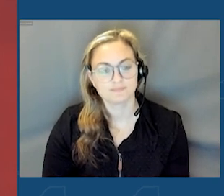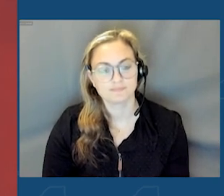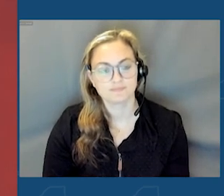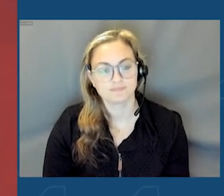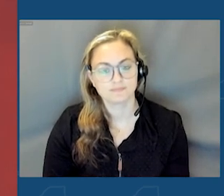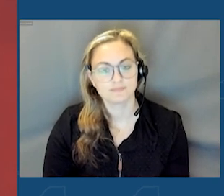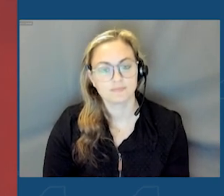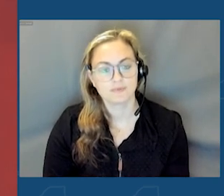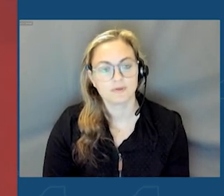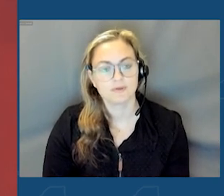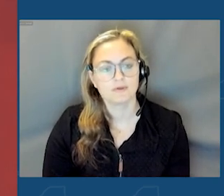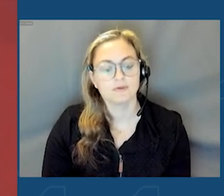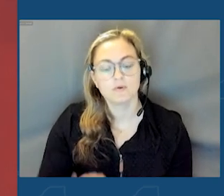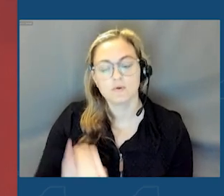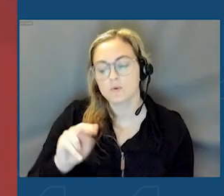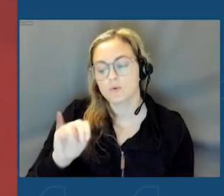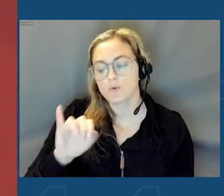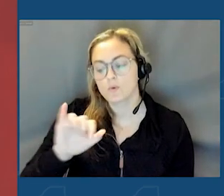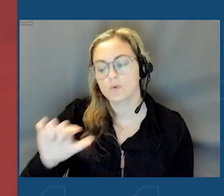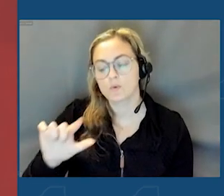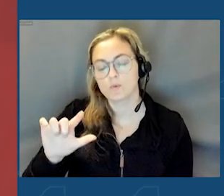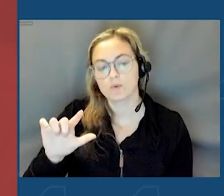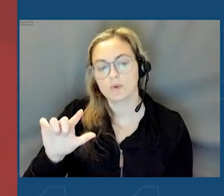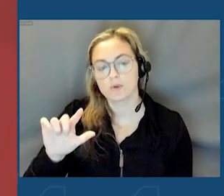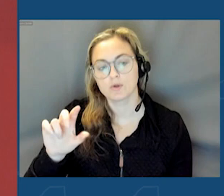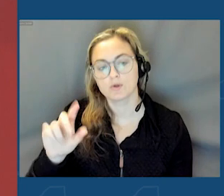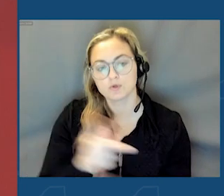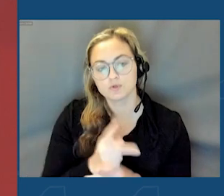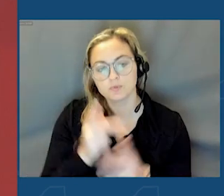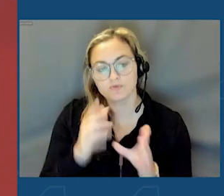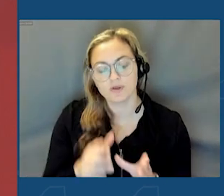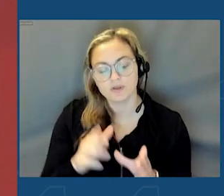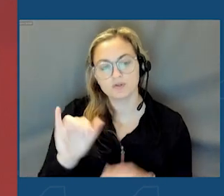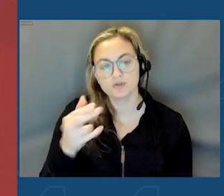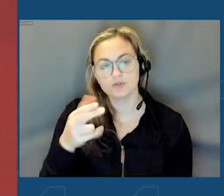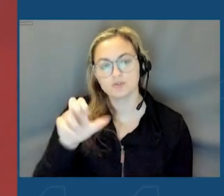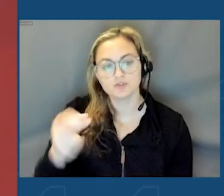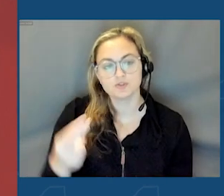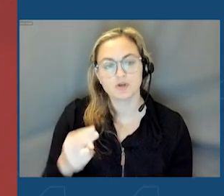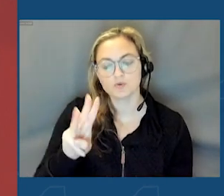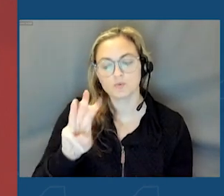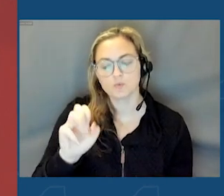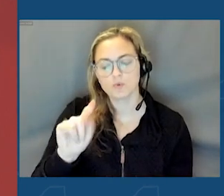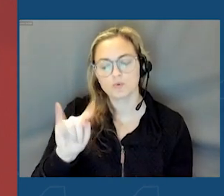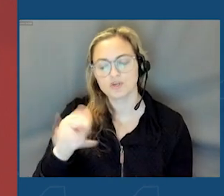Town of Cornwall Supervisor Josh Wojciechowski.